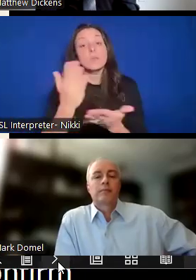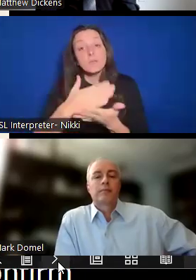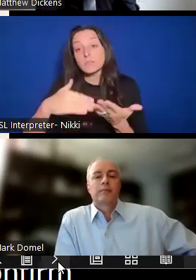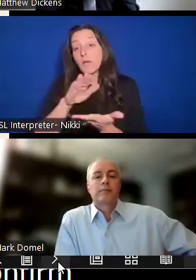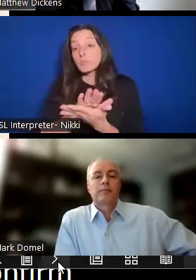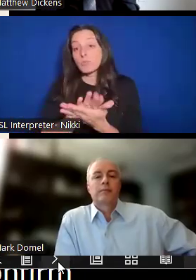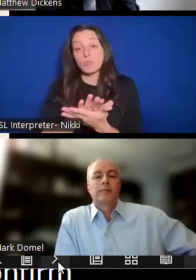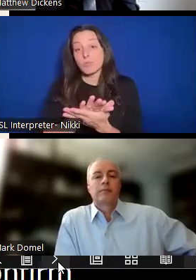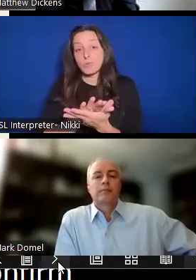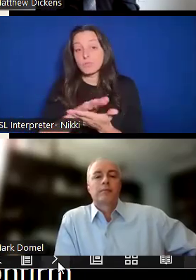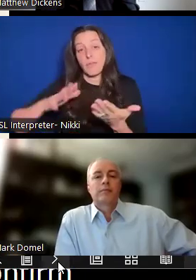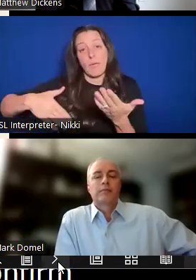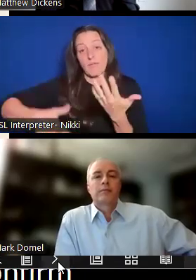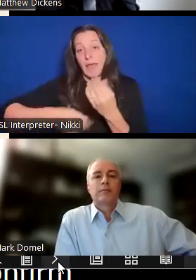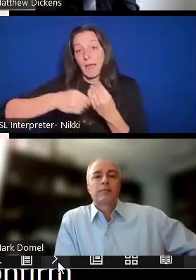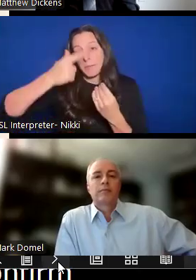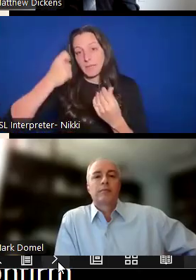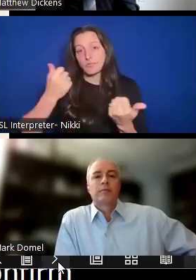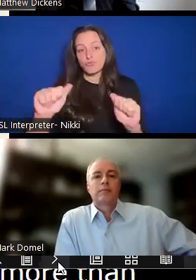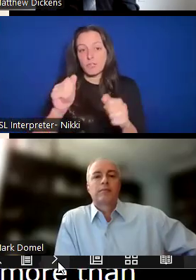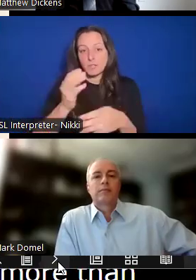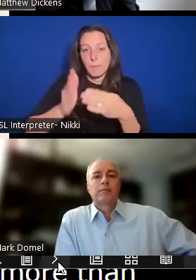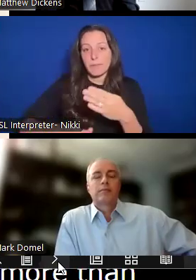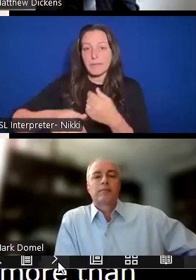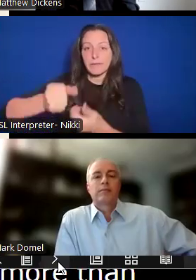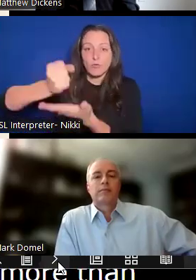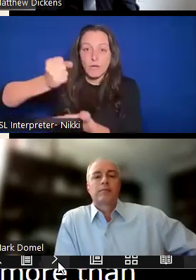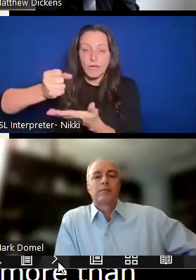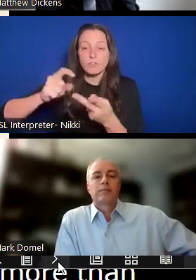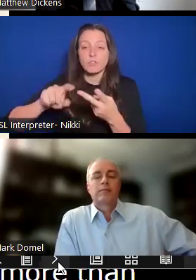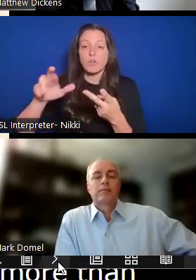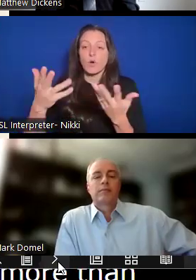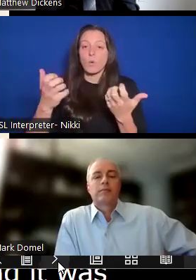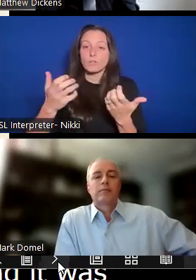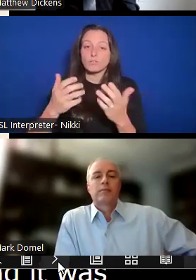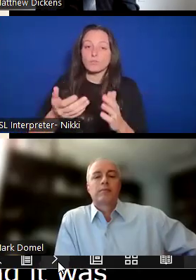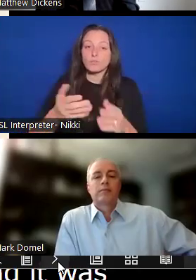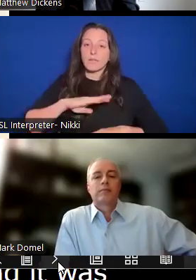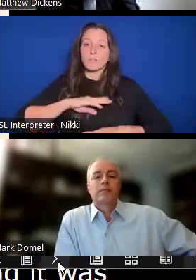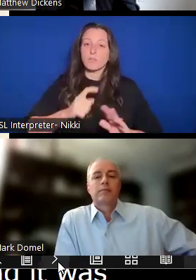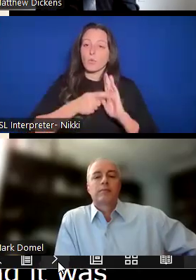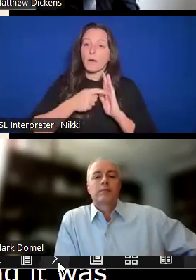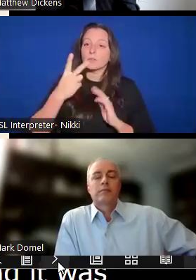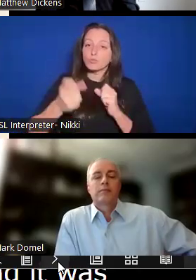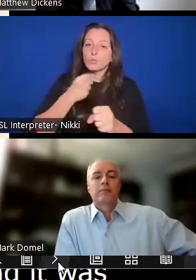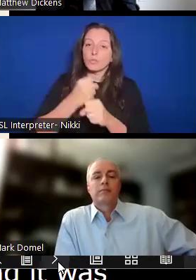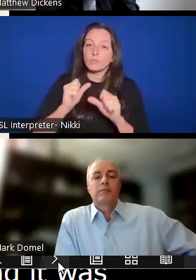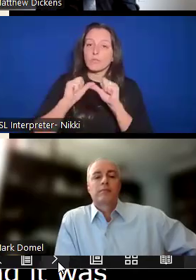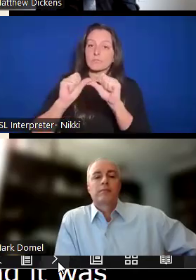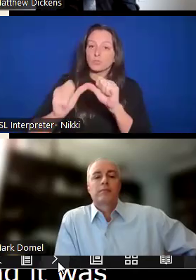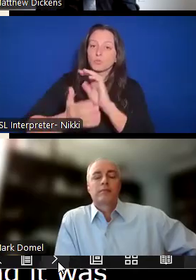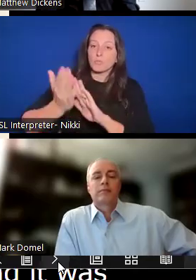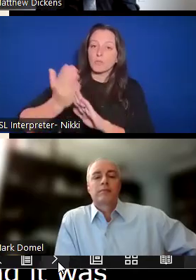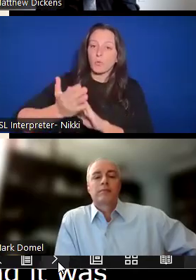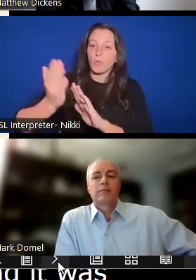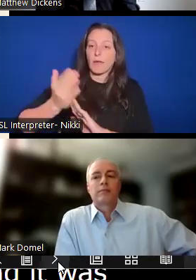not added yet because they're working to complete their accreditation or meet the required 2 years of continuous operation, but they're